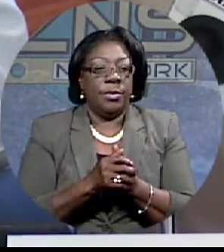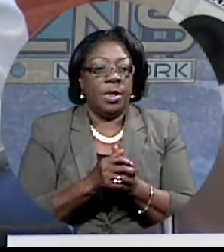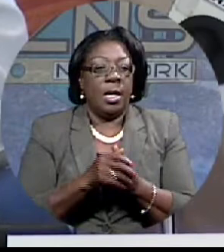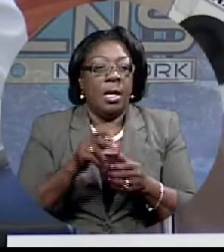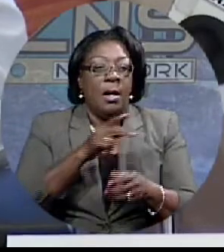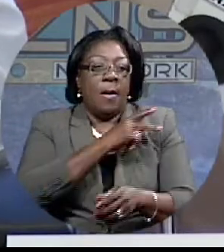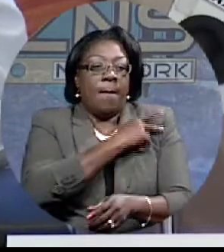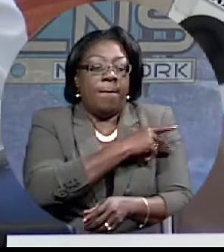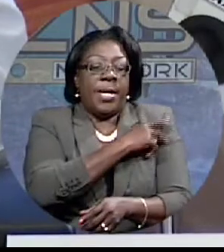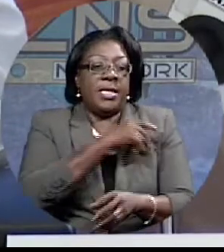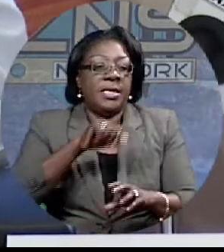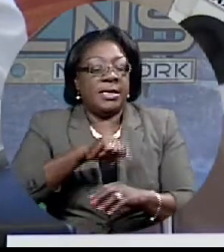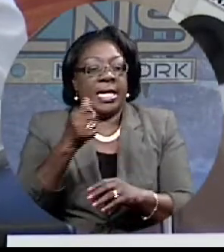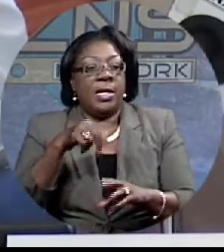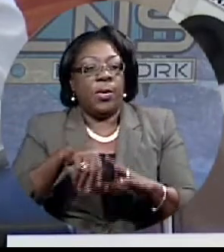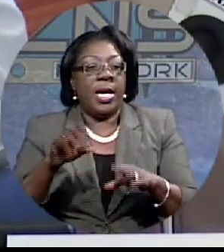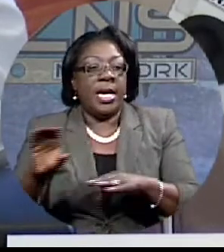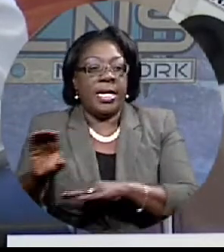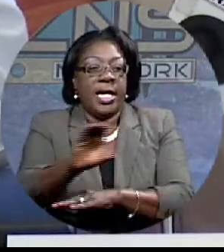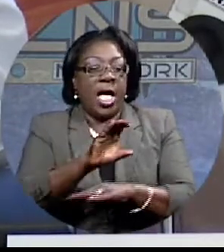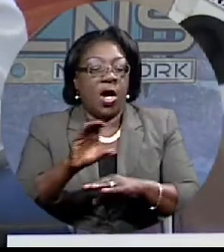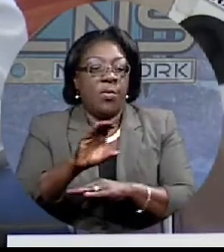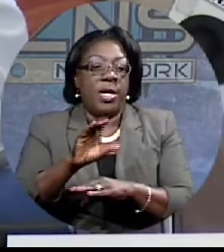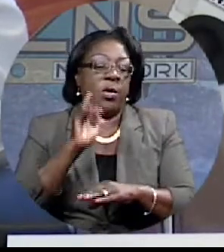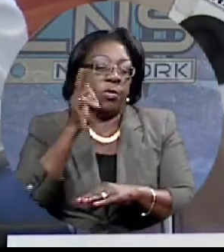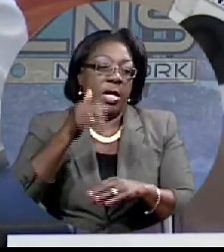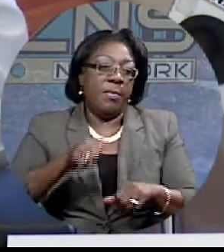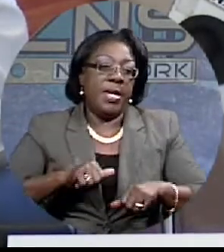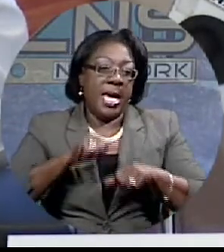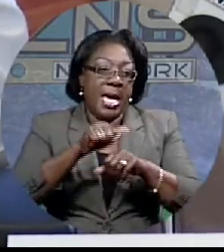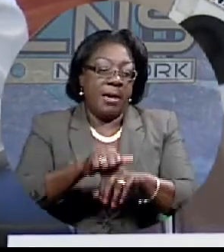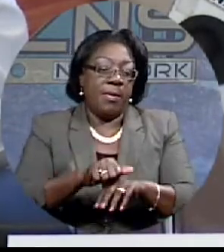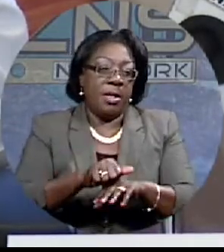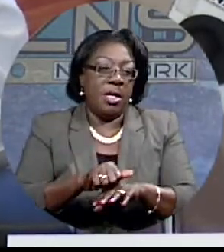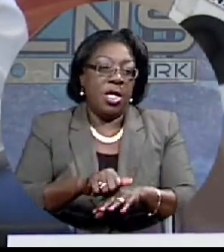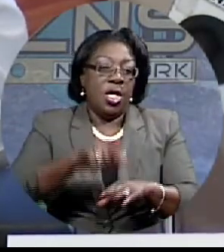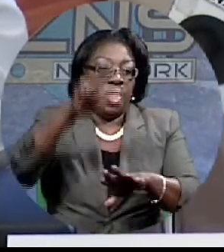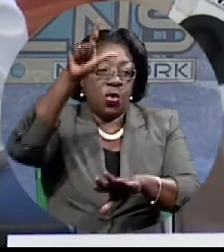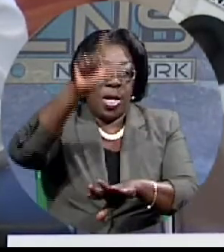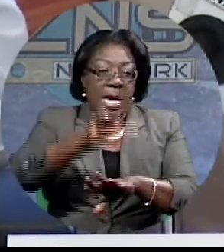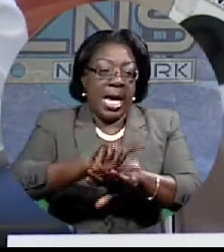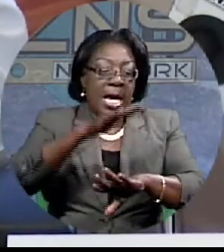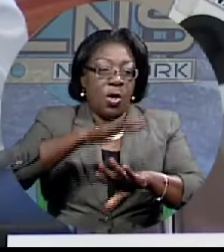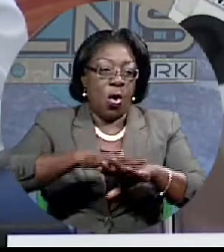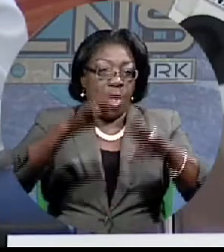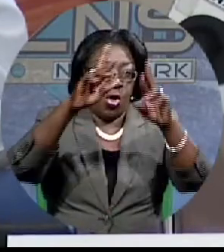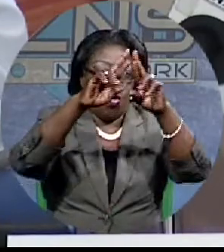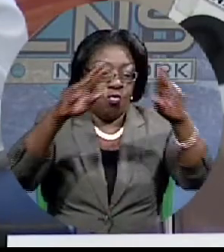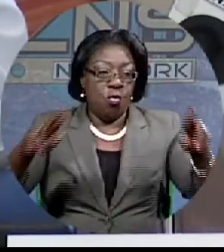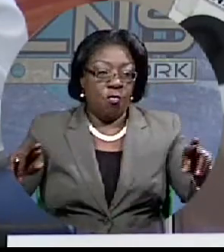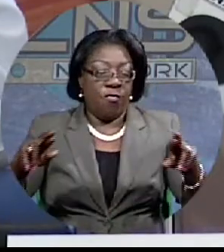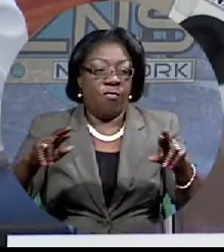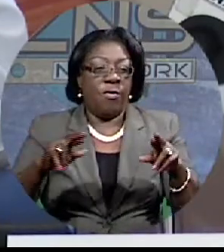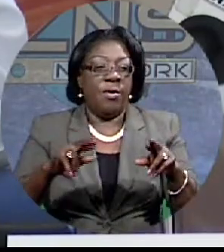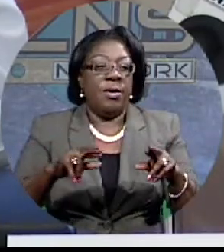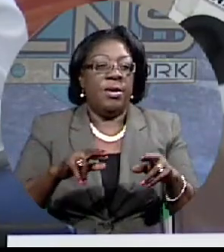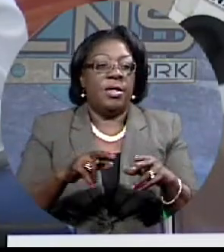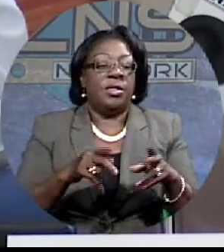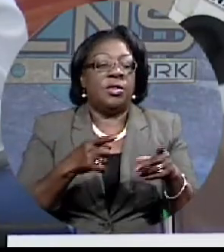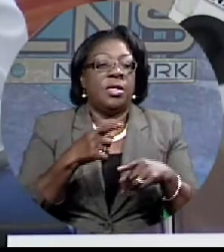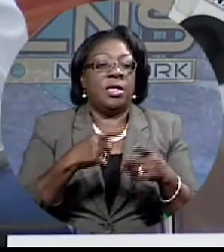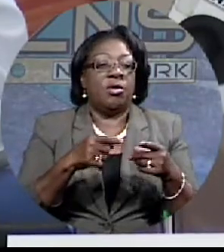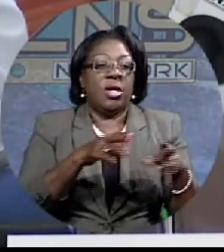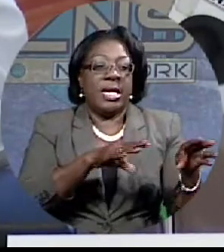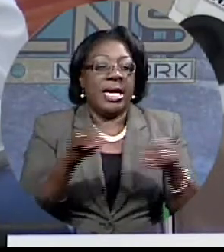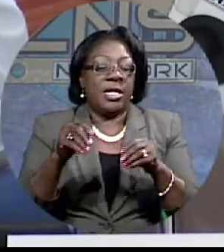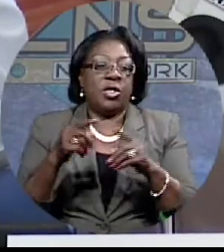Patients anywhere in the Caribbean will be able to land on our roof. It's a new porthole for patients to reach our